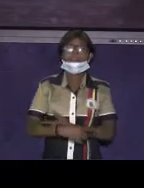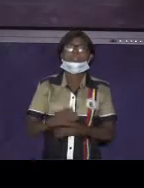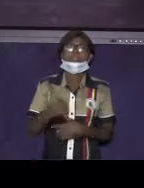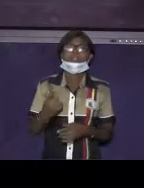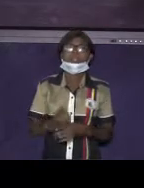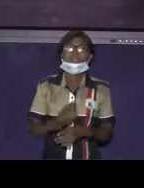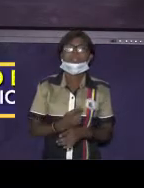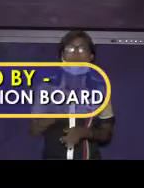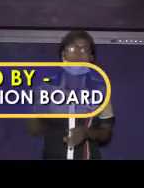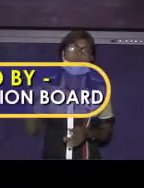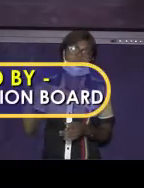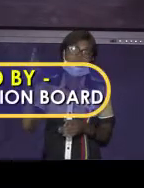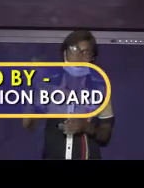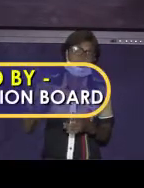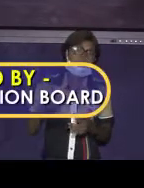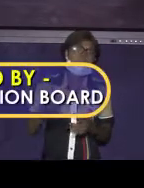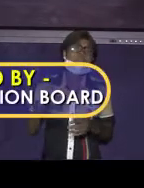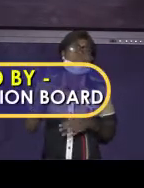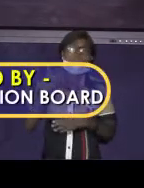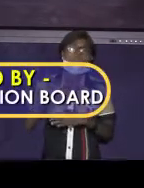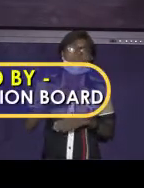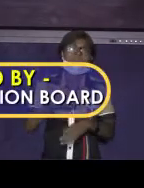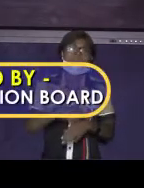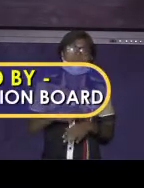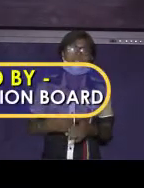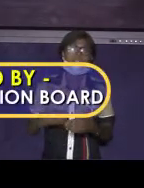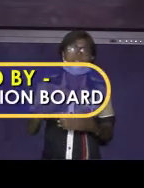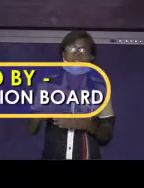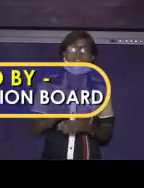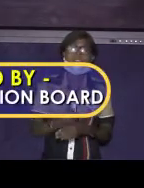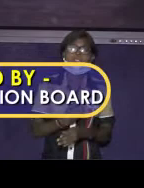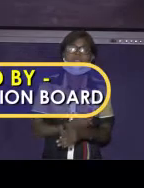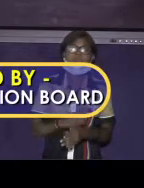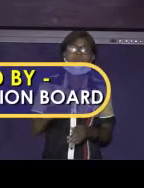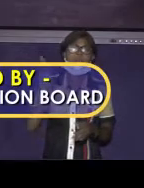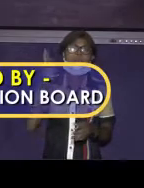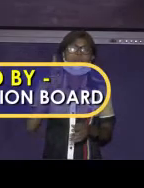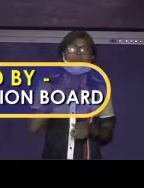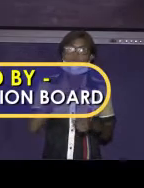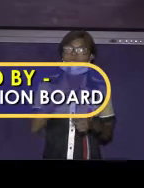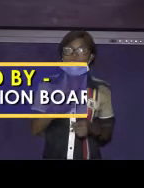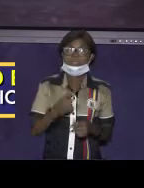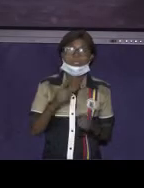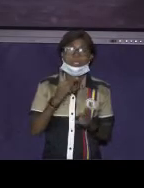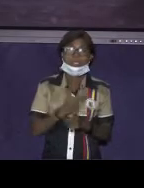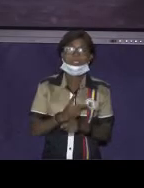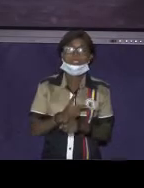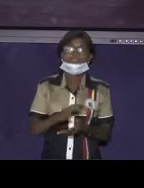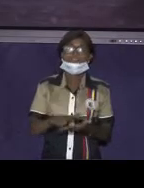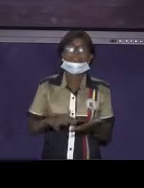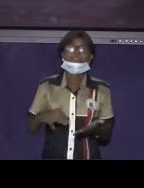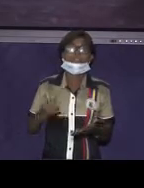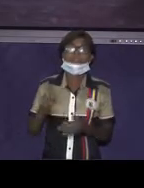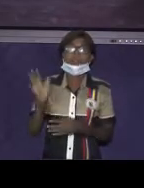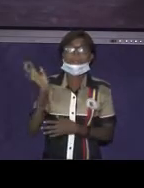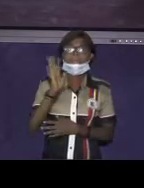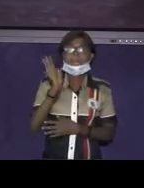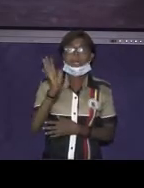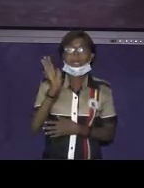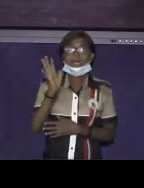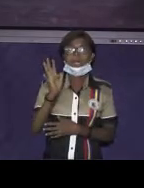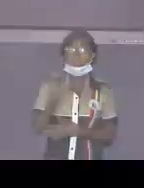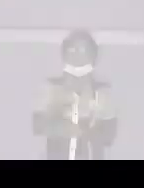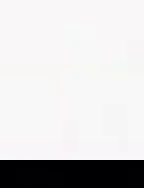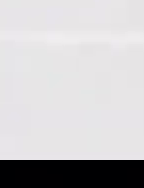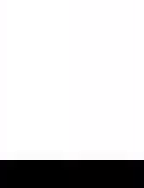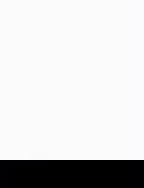lesson. Until next time, next lesson, Uncle Popo says, keep on studying.